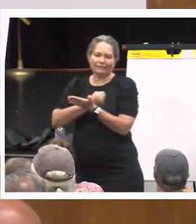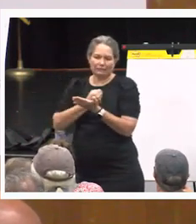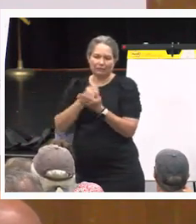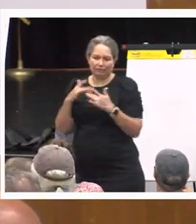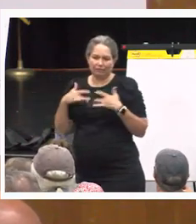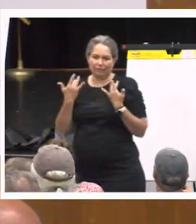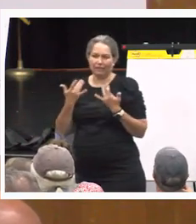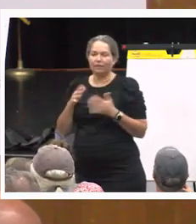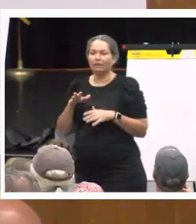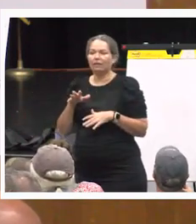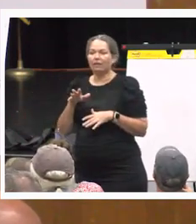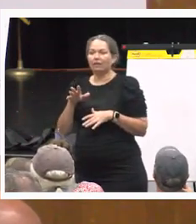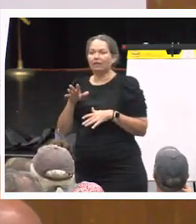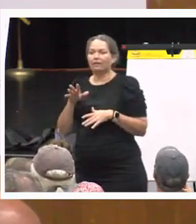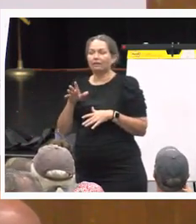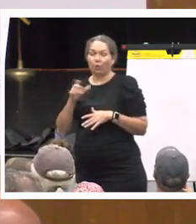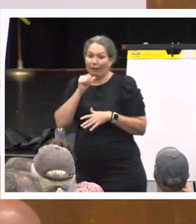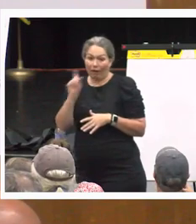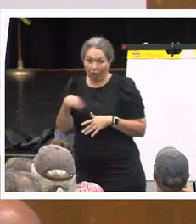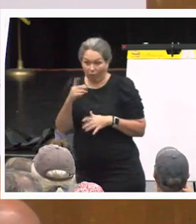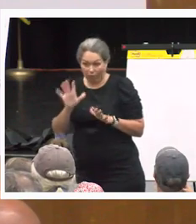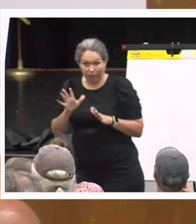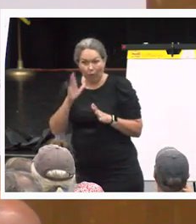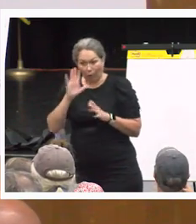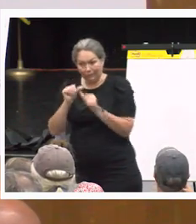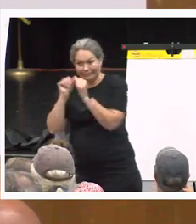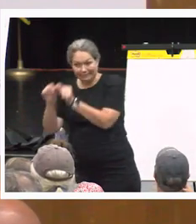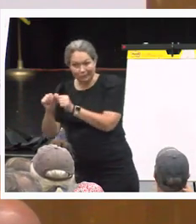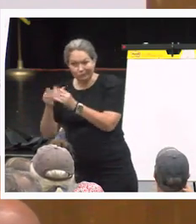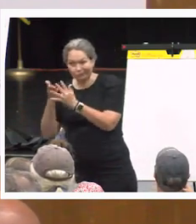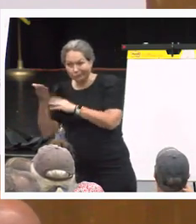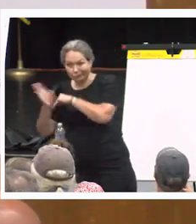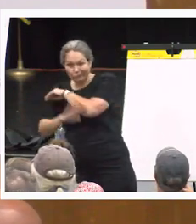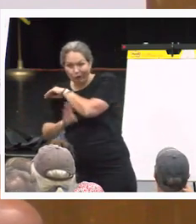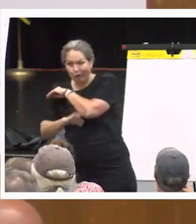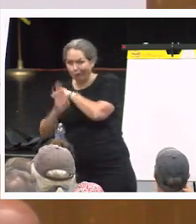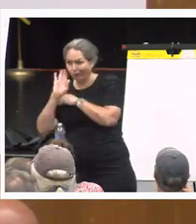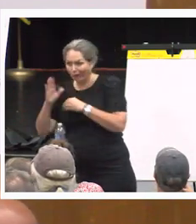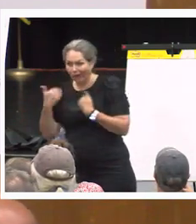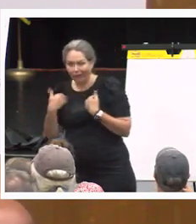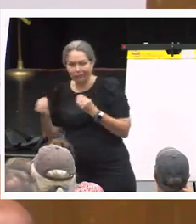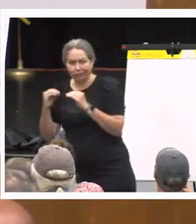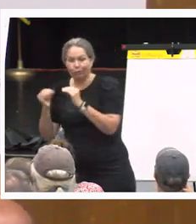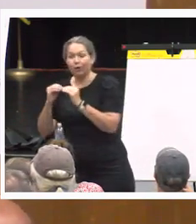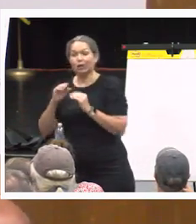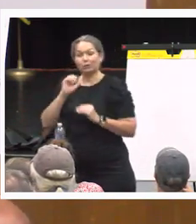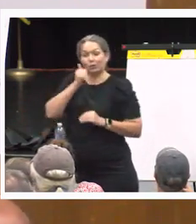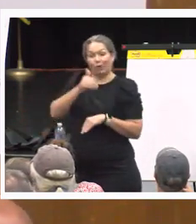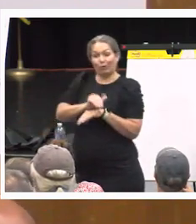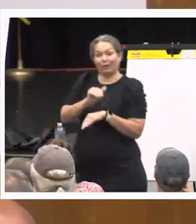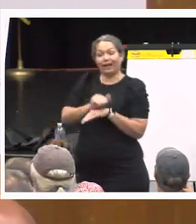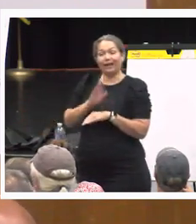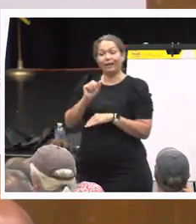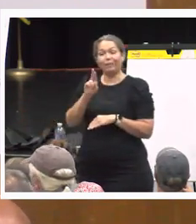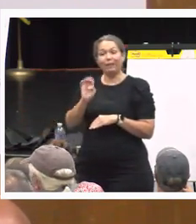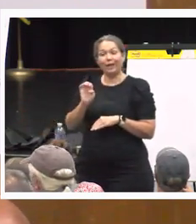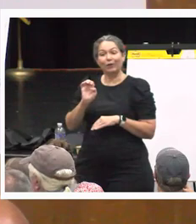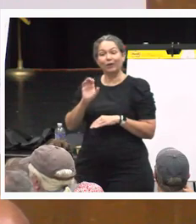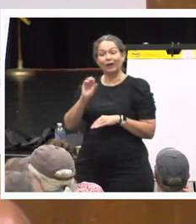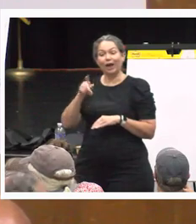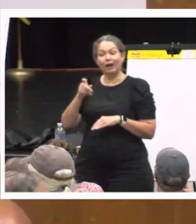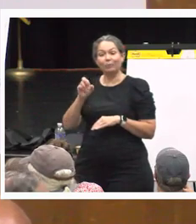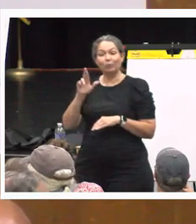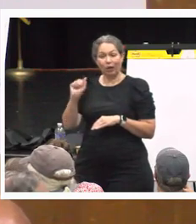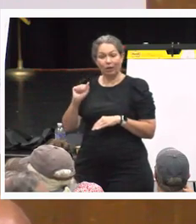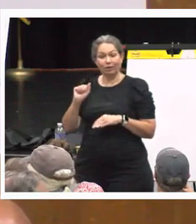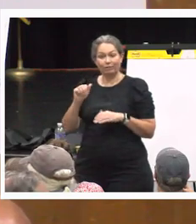that won't be all. We will continue through the fall. So tomorrow night, Friday night at Barry Opera House, Capital City